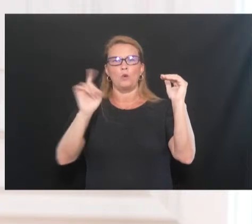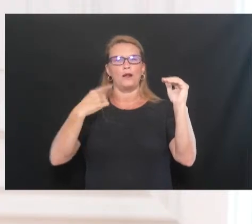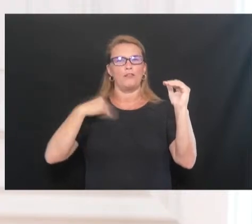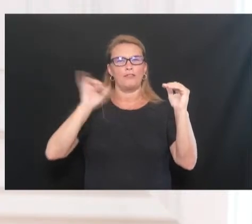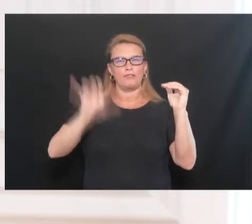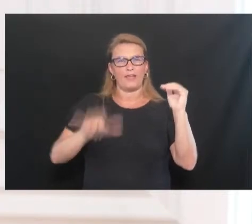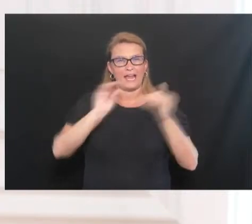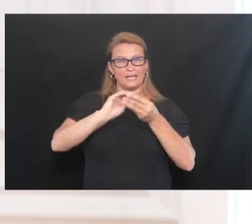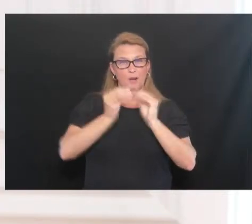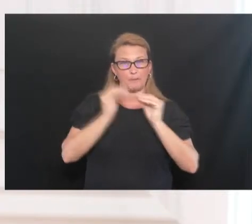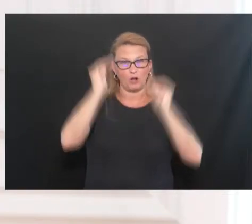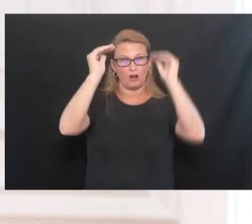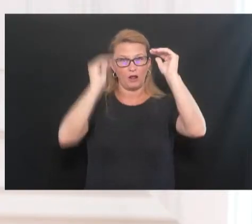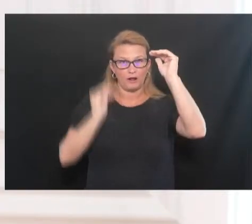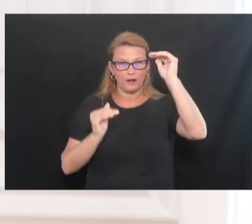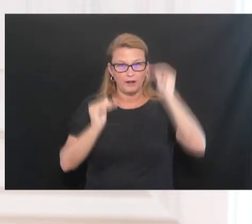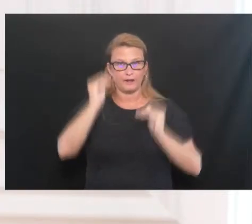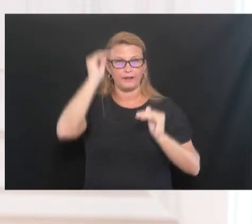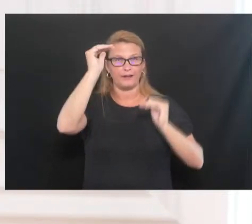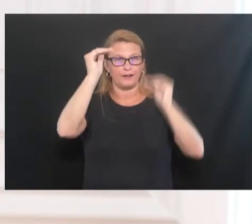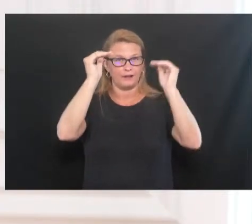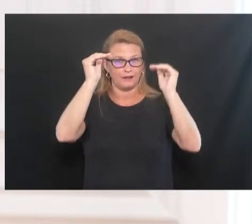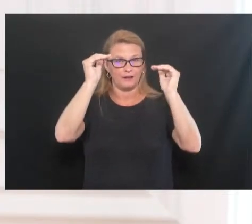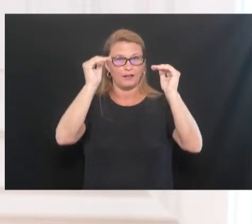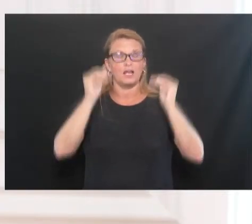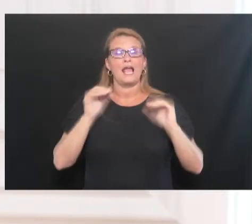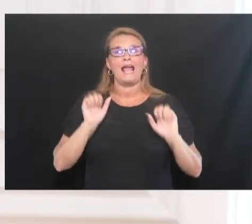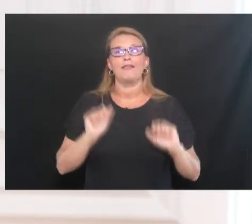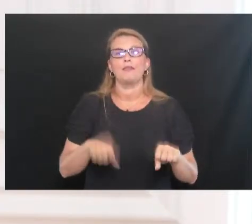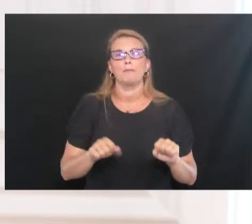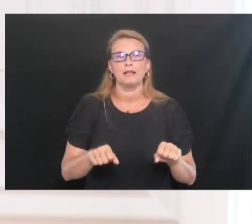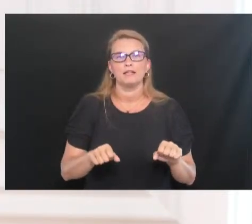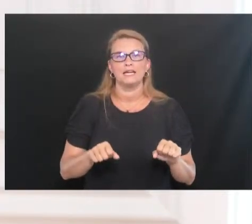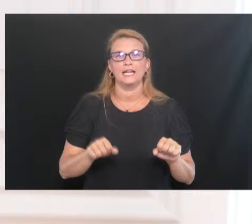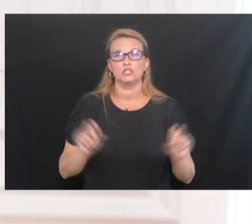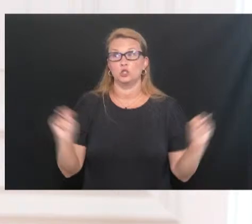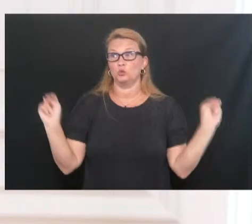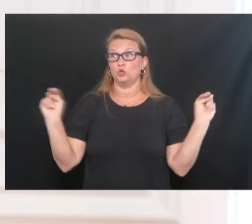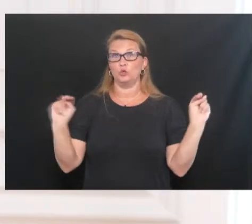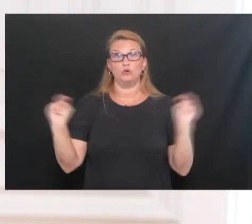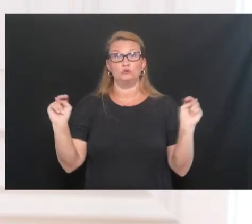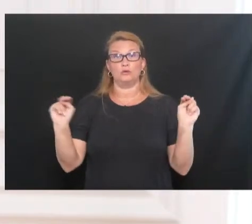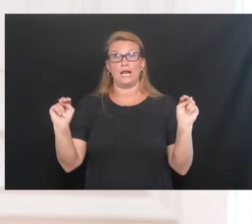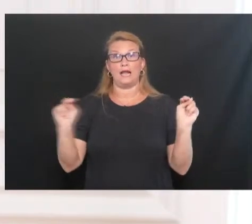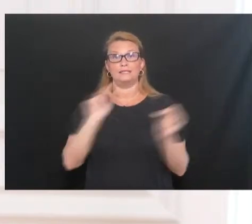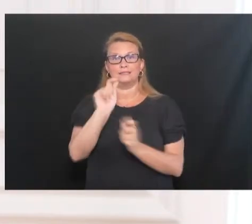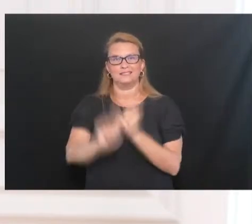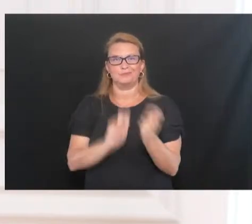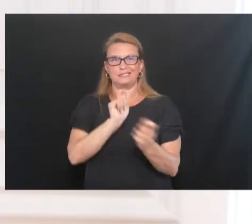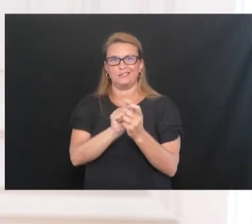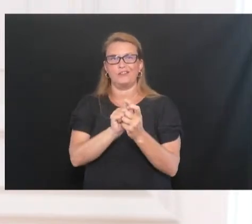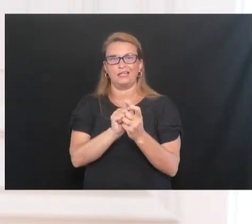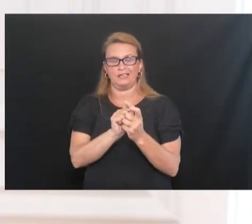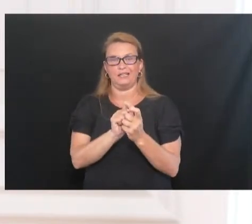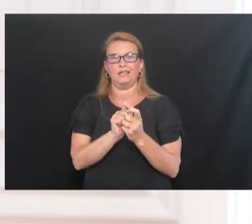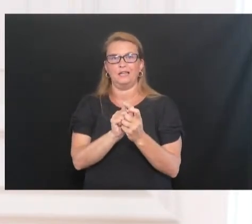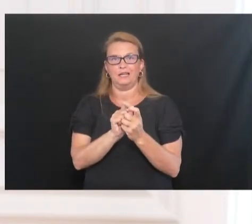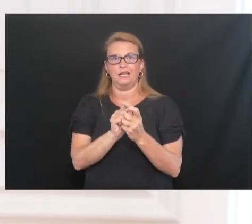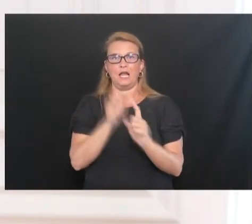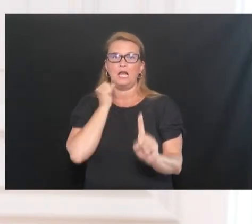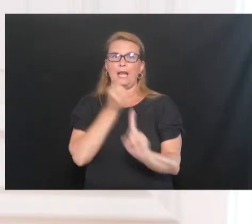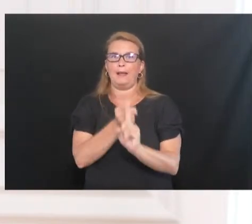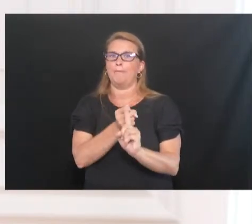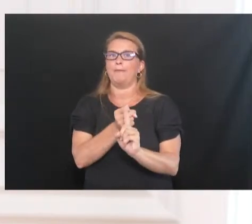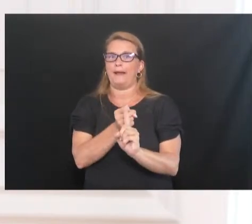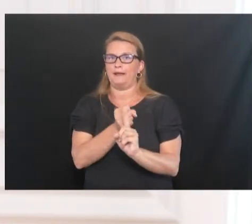population, but also we'll look for the ability to neutralize or to be very specifically able to impact the